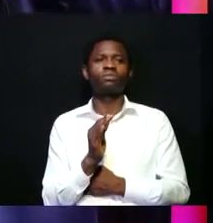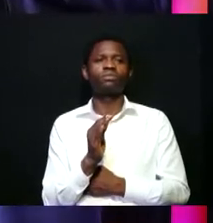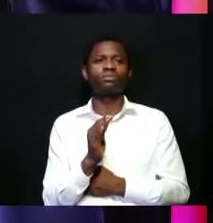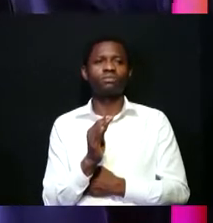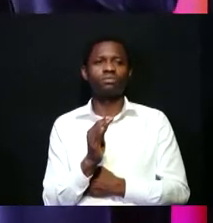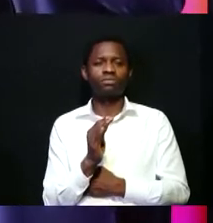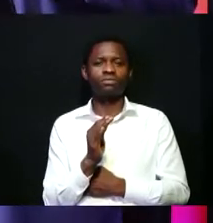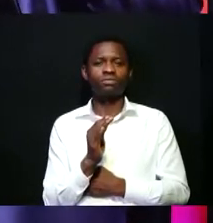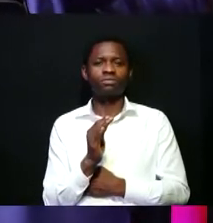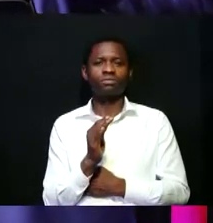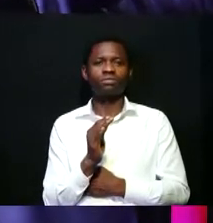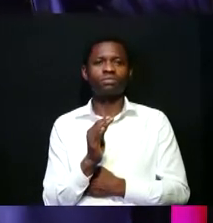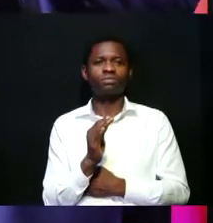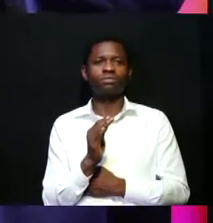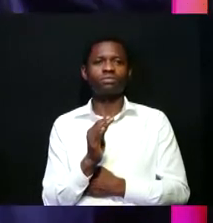that